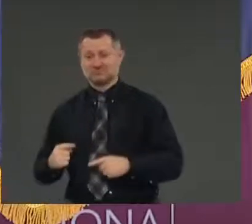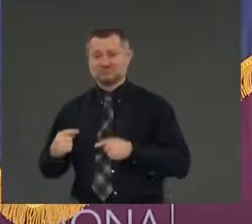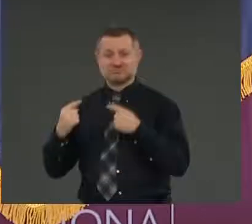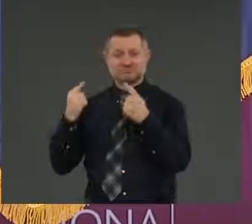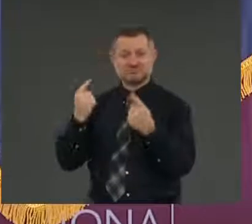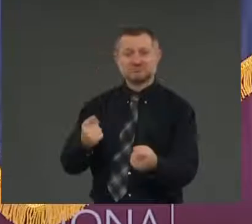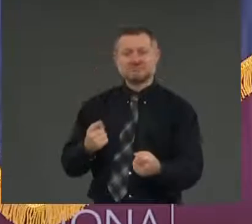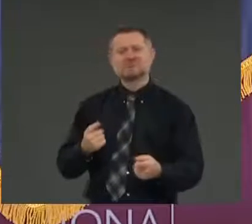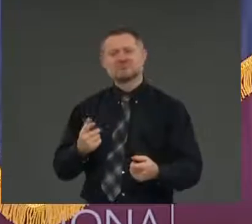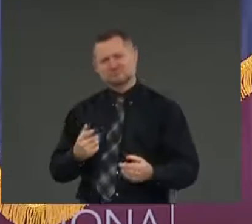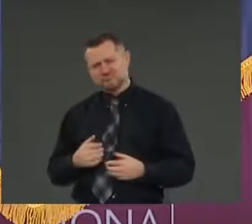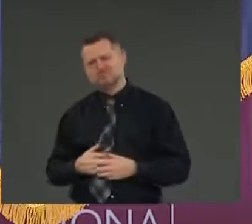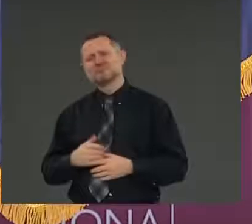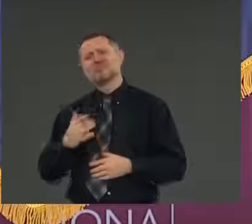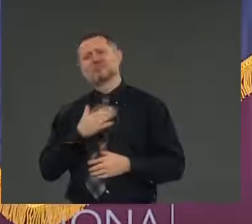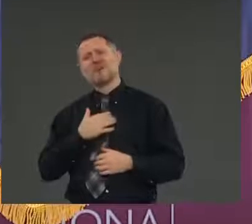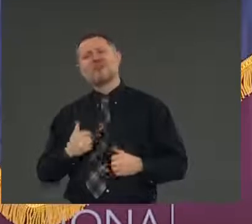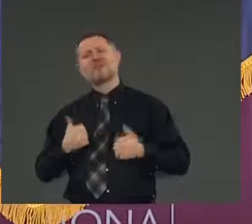lifetime,